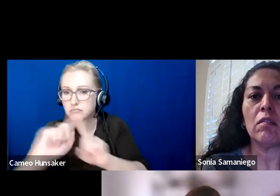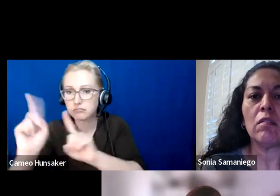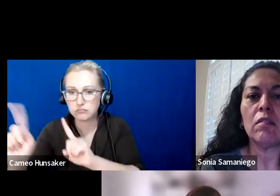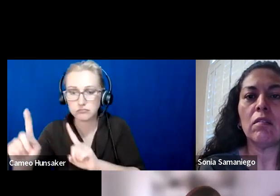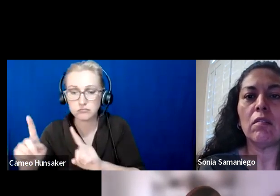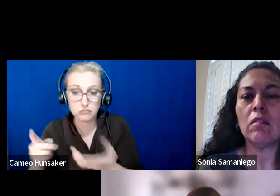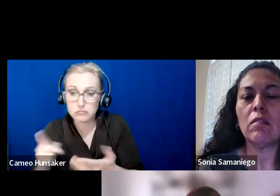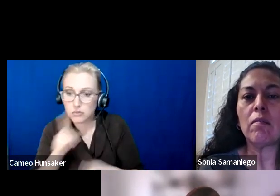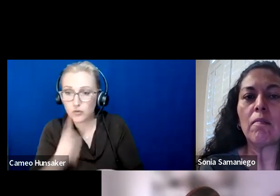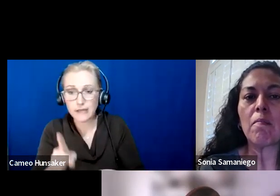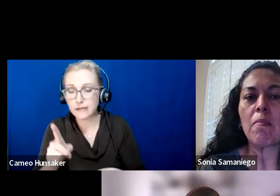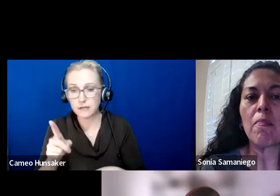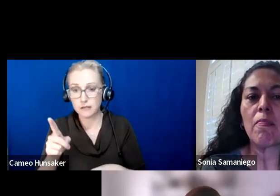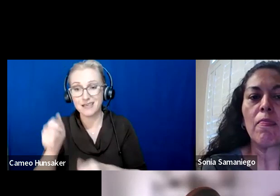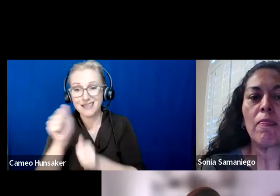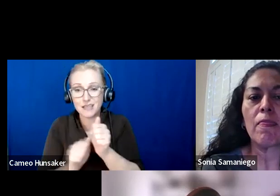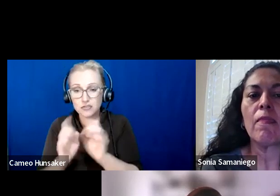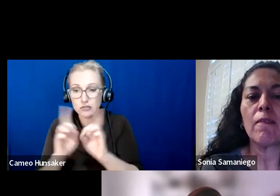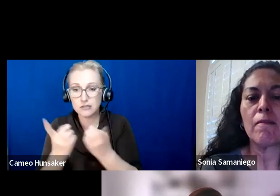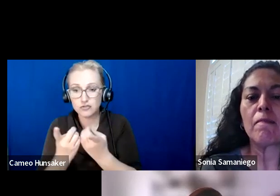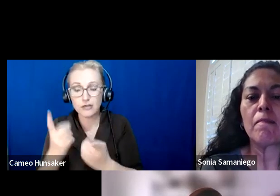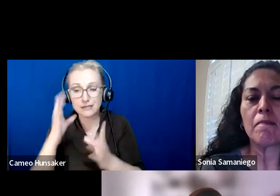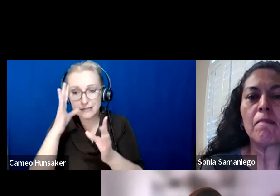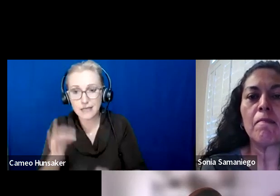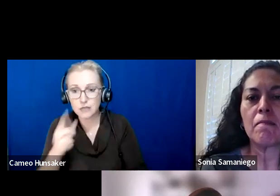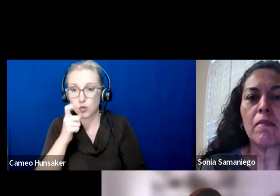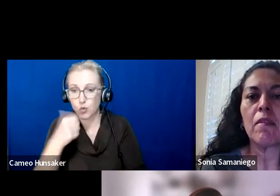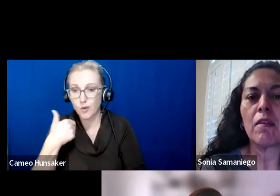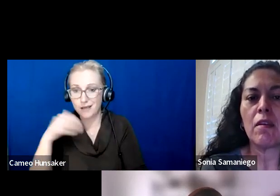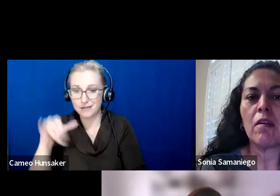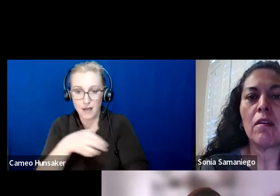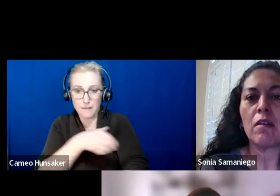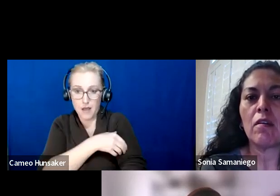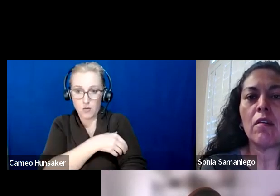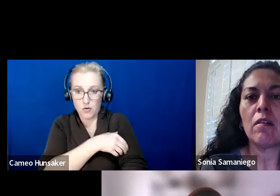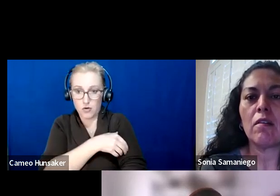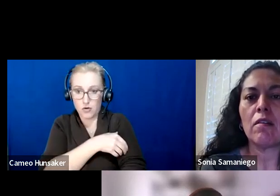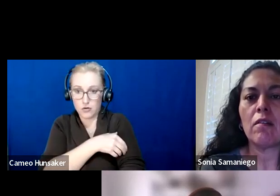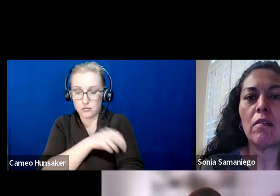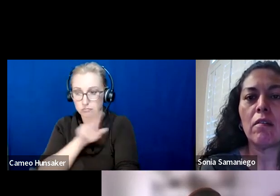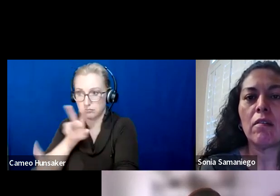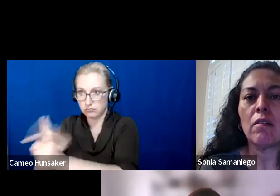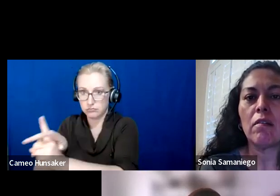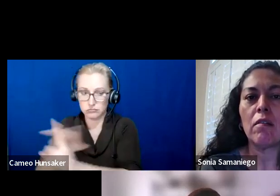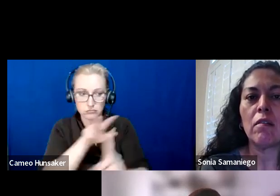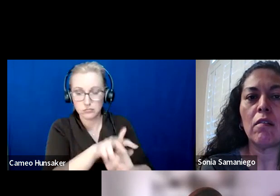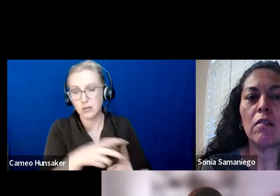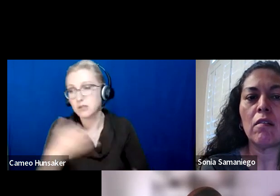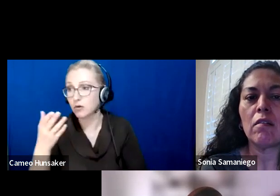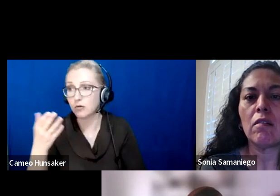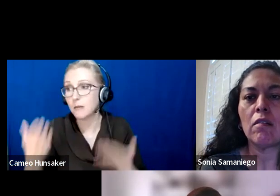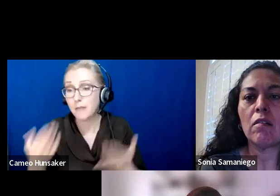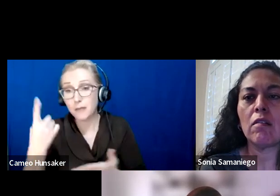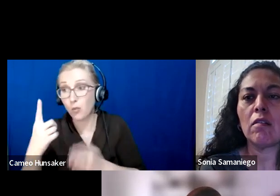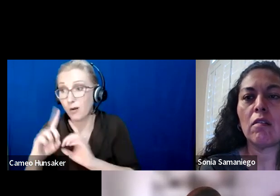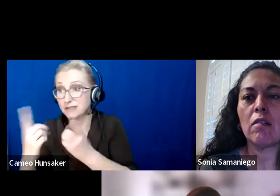the district puts that power into, and different districts might do it differently. So for some, they may say, you know, the special ed